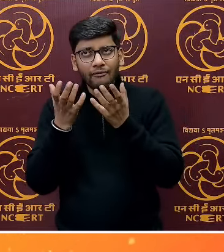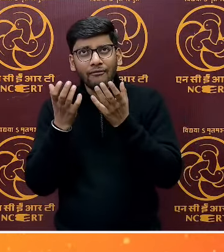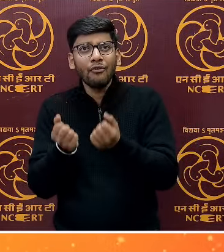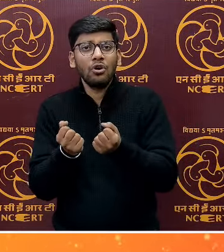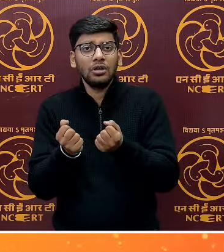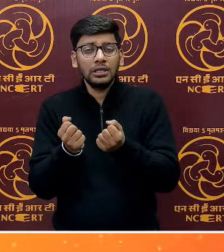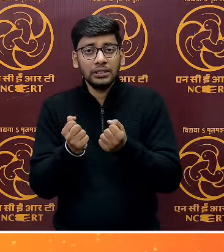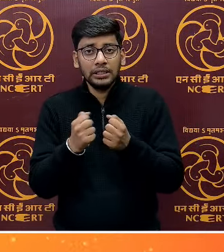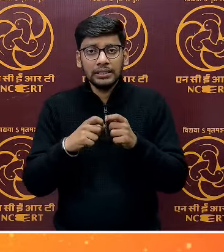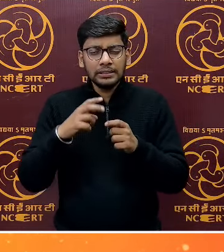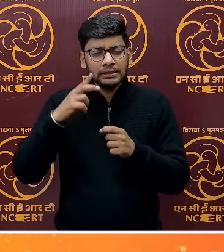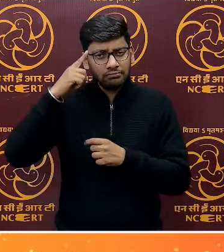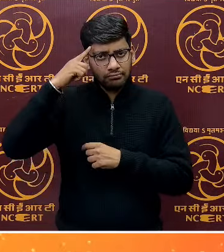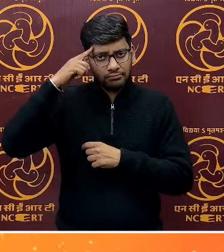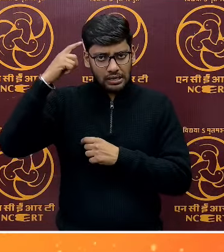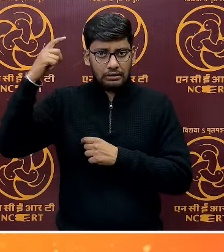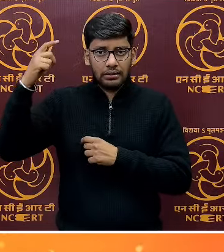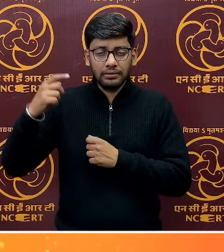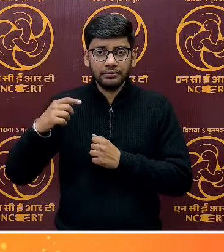becomes a dream.